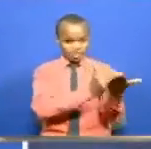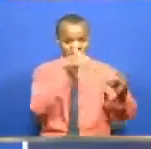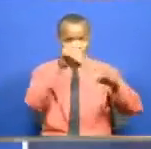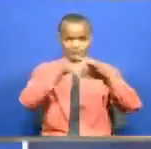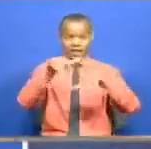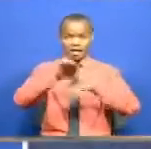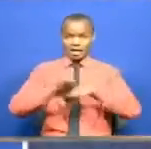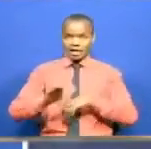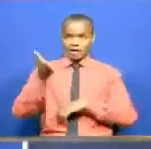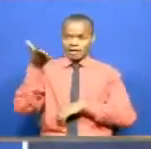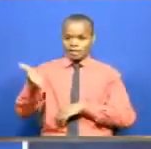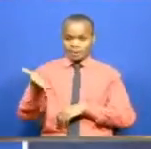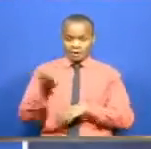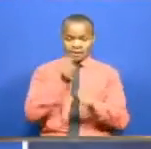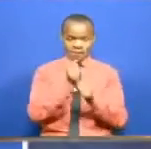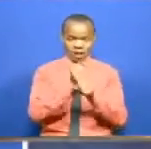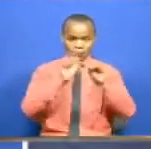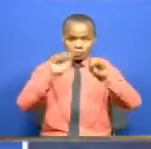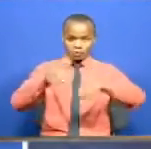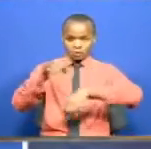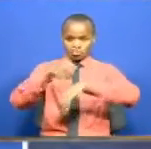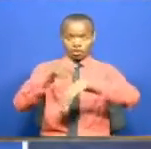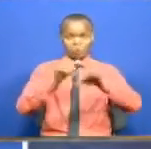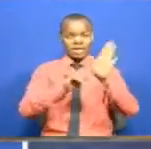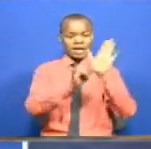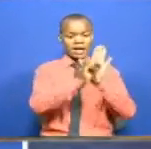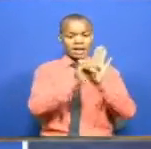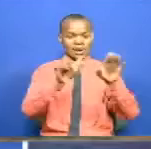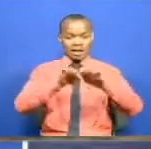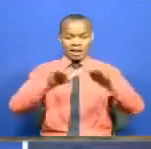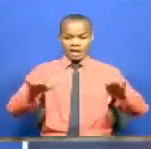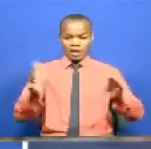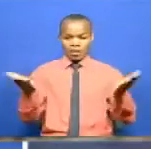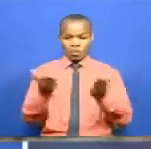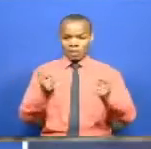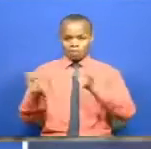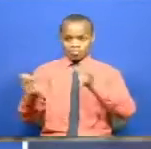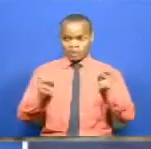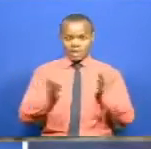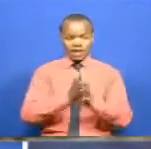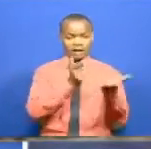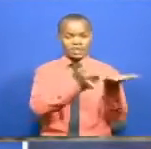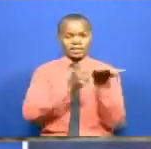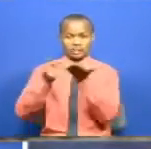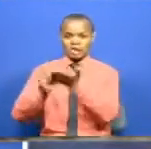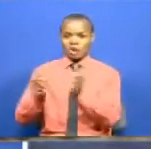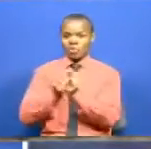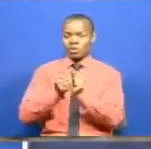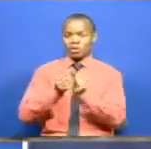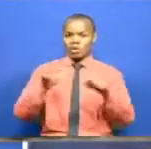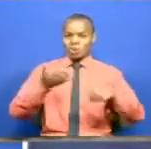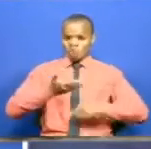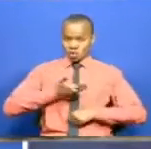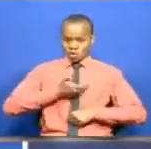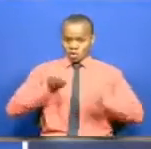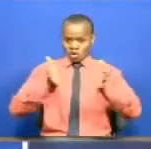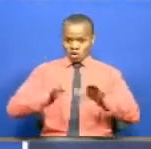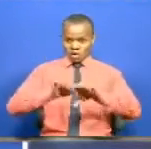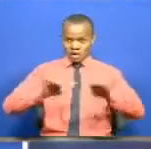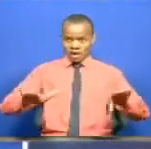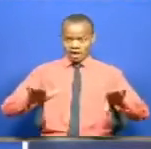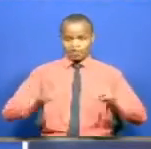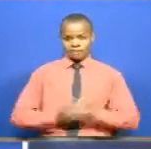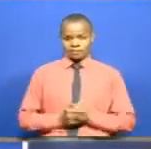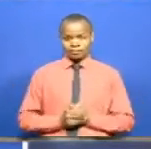This will be made possible by identifying land in dispute and negotiating with landowners with a view to tackling the squatter menace in the